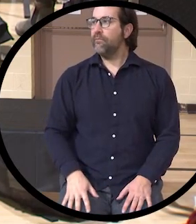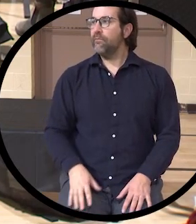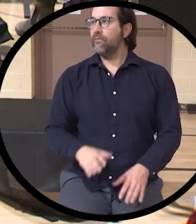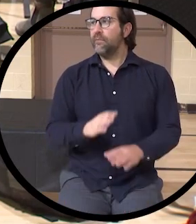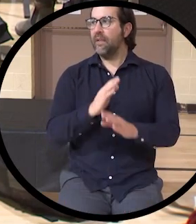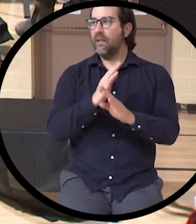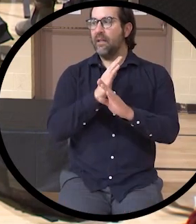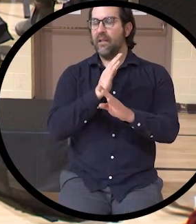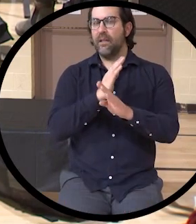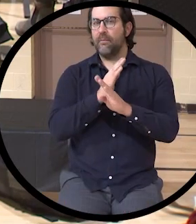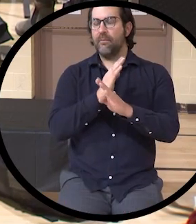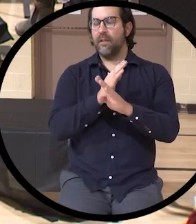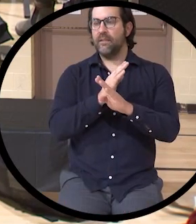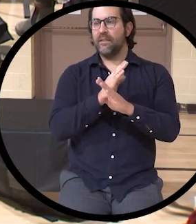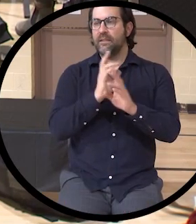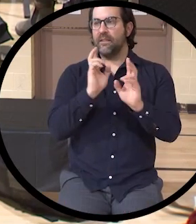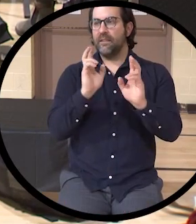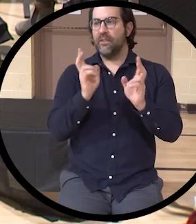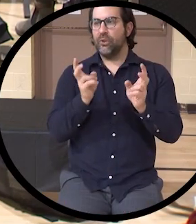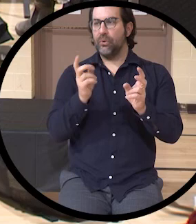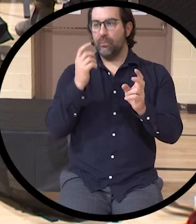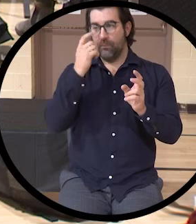was also another question. So